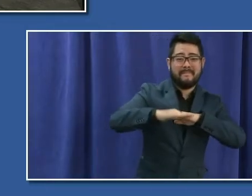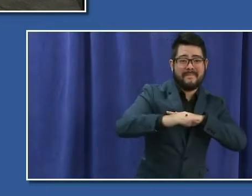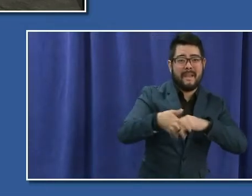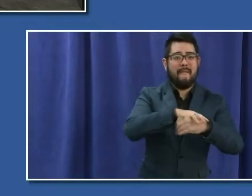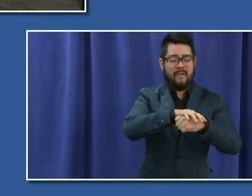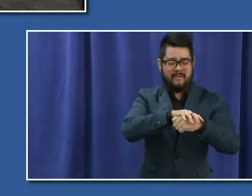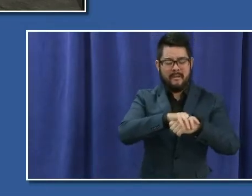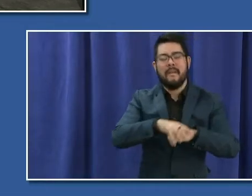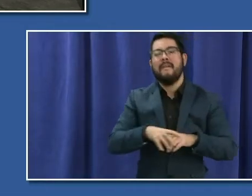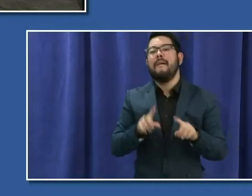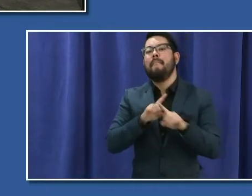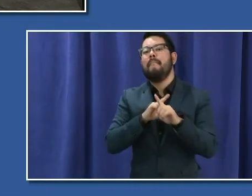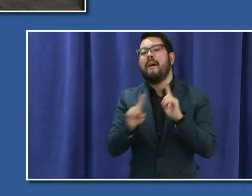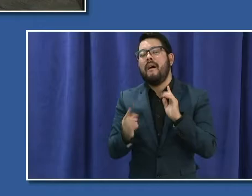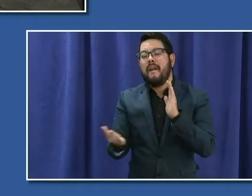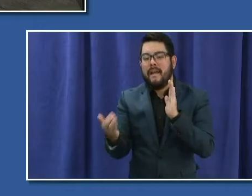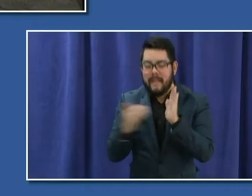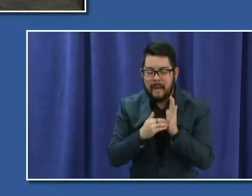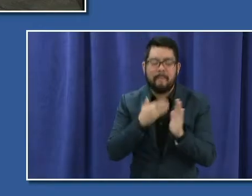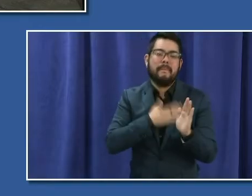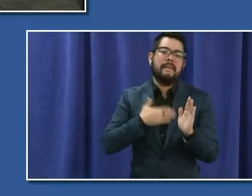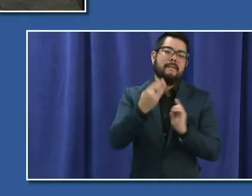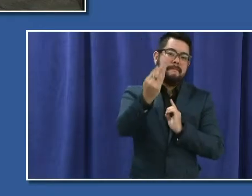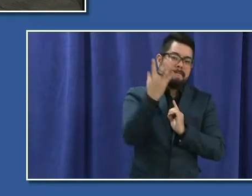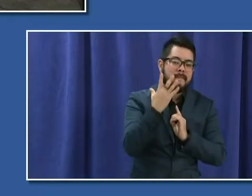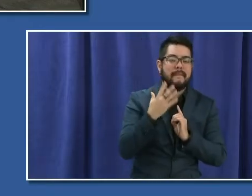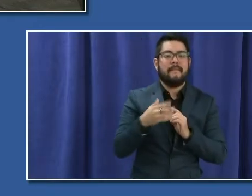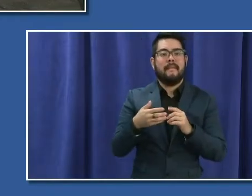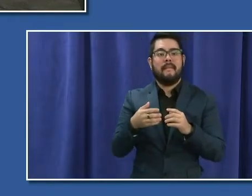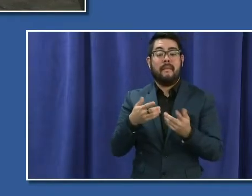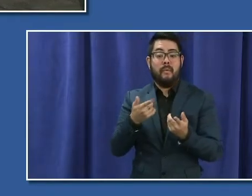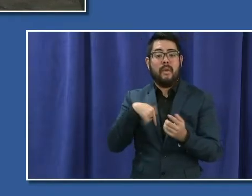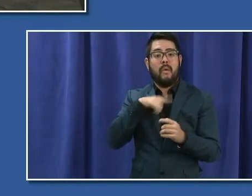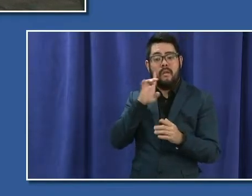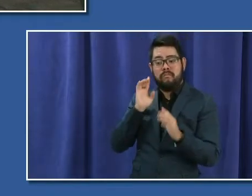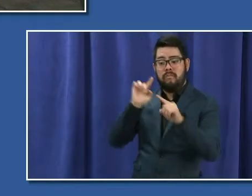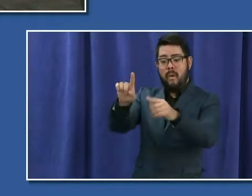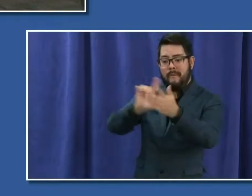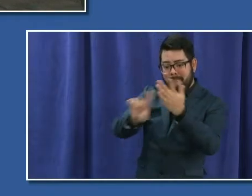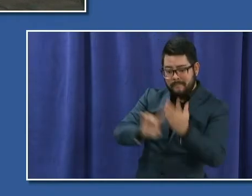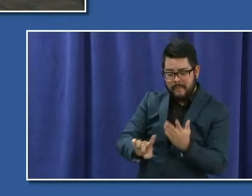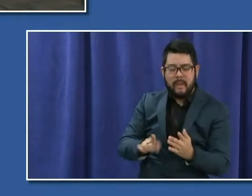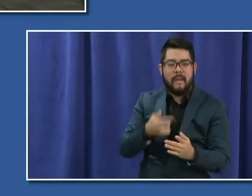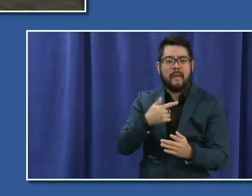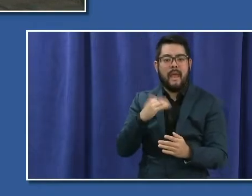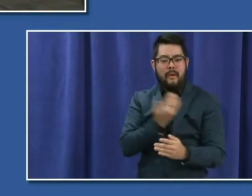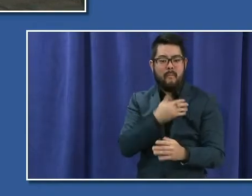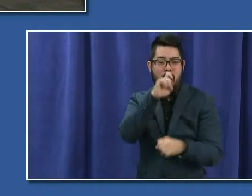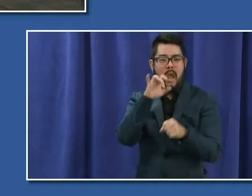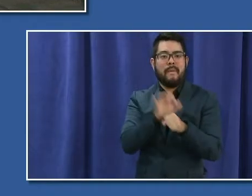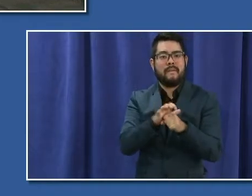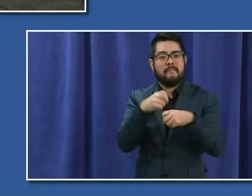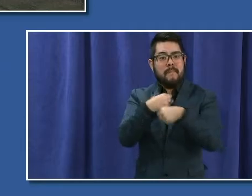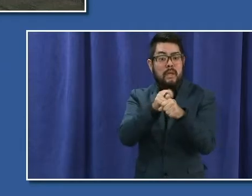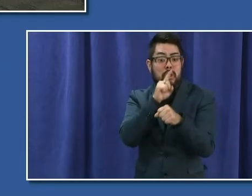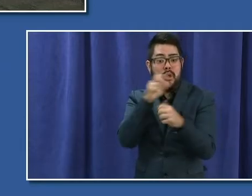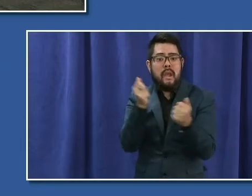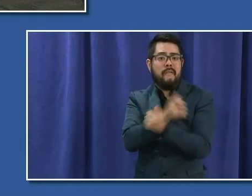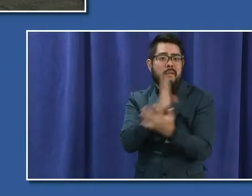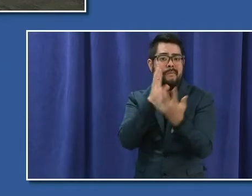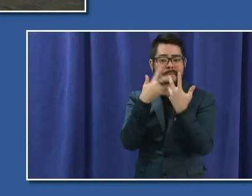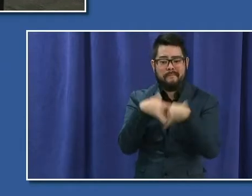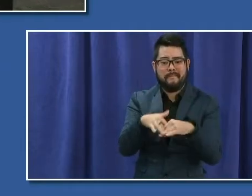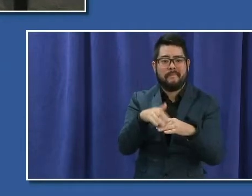But again, call it in. That's helpful to us, but know that we're out there and we commit to making sure that that infrastructure is as safe as